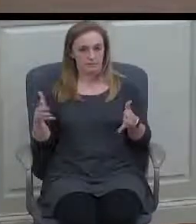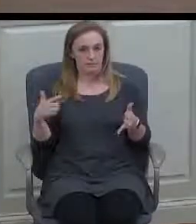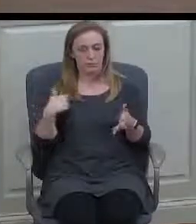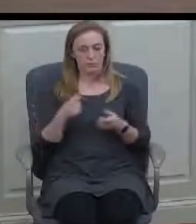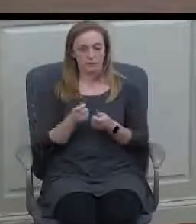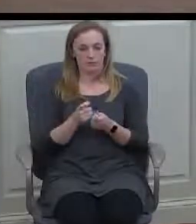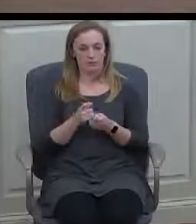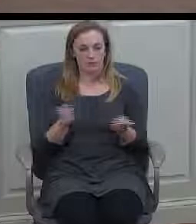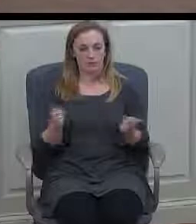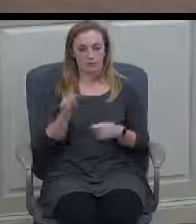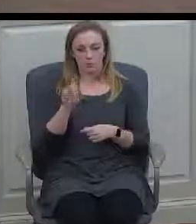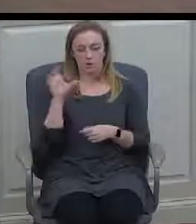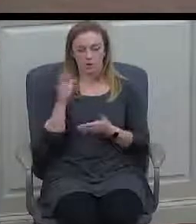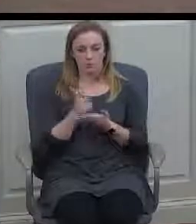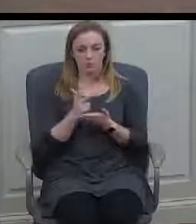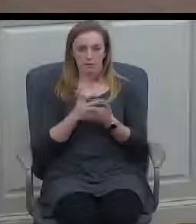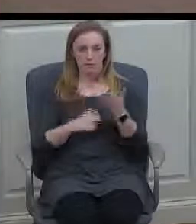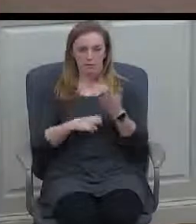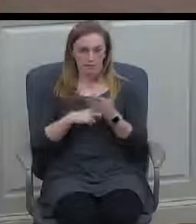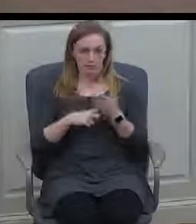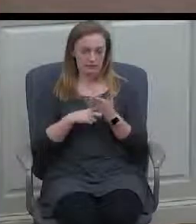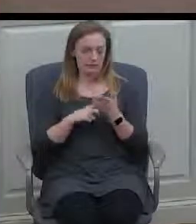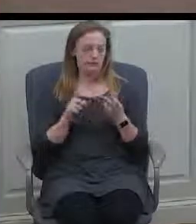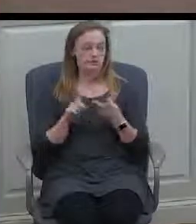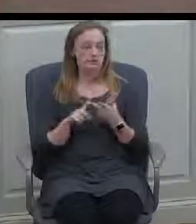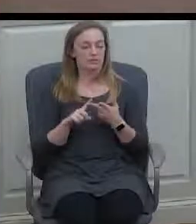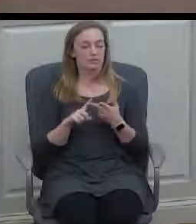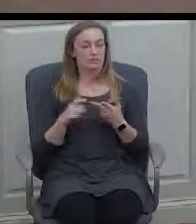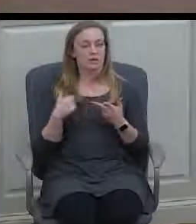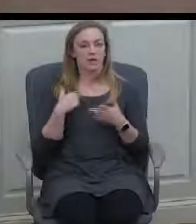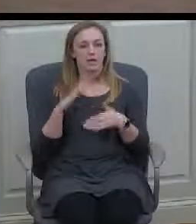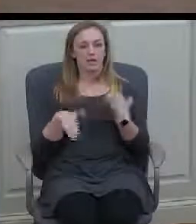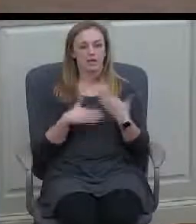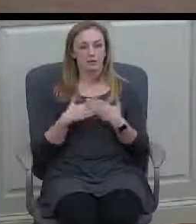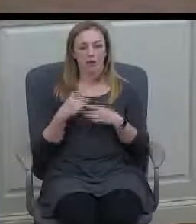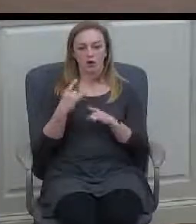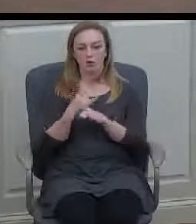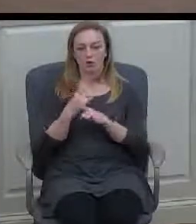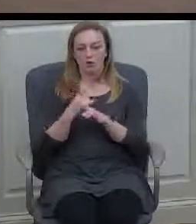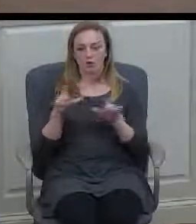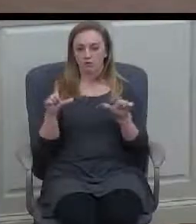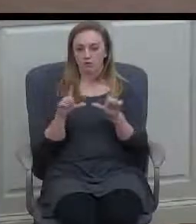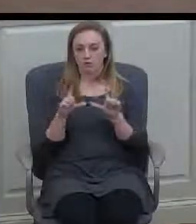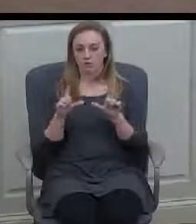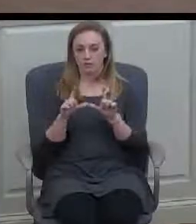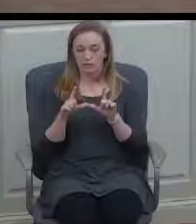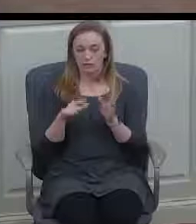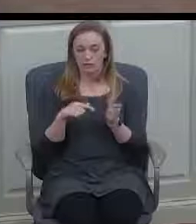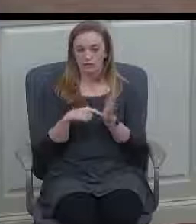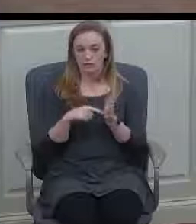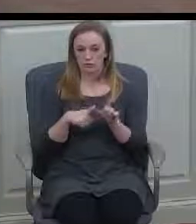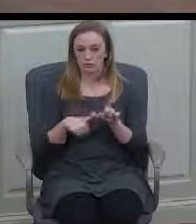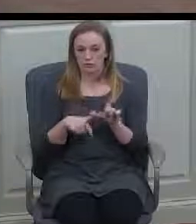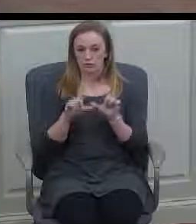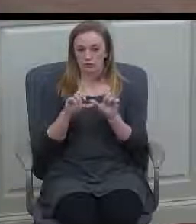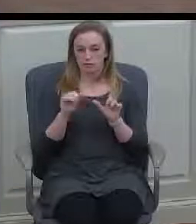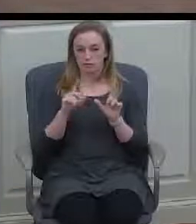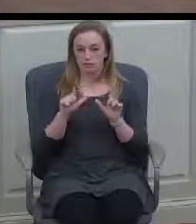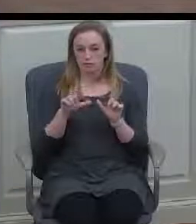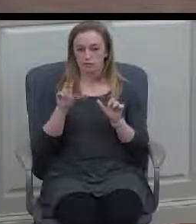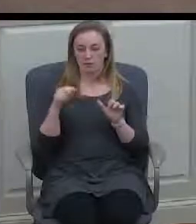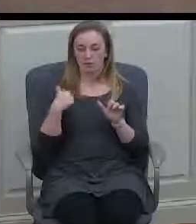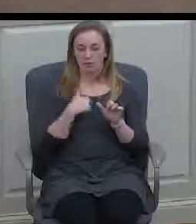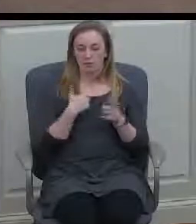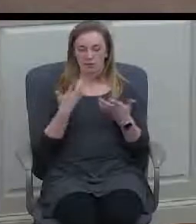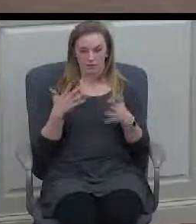100 parking citations. We had all of our alcohol licenses were due to be renewed by April 30th, so we were able to get all of